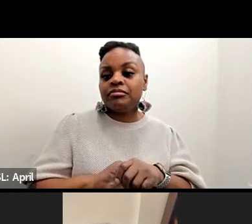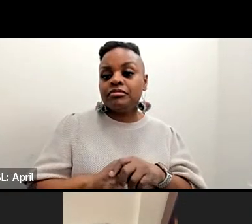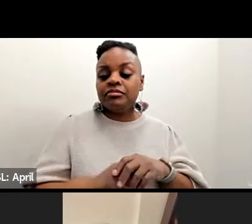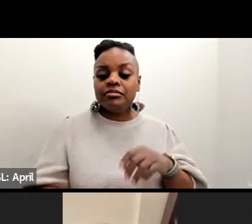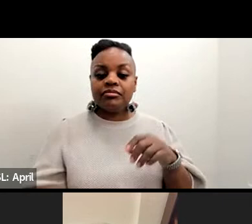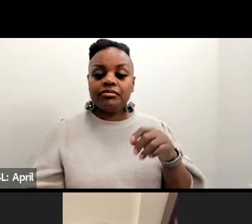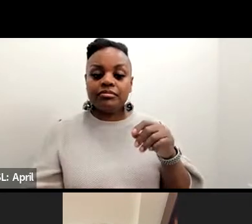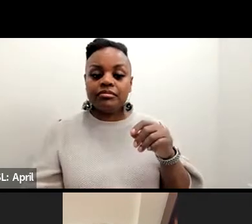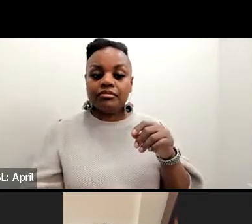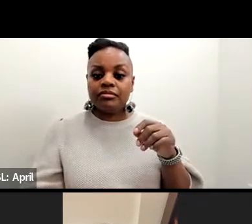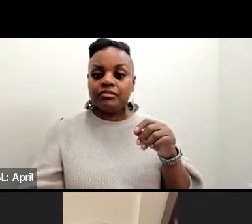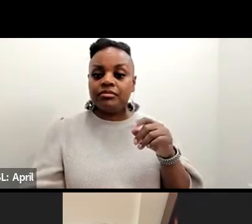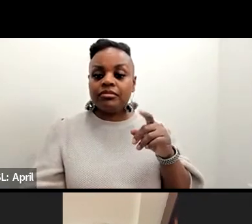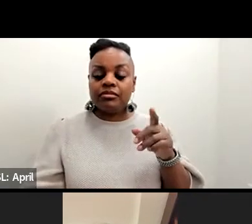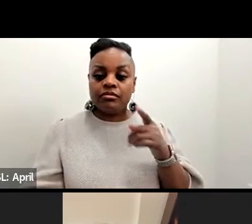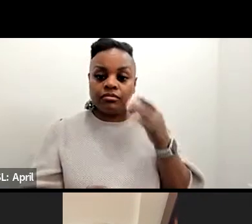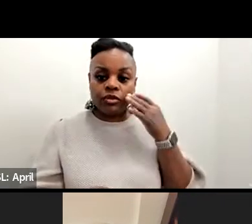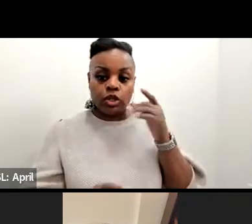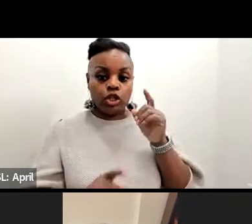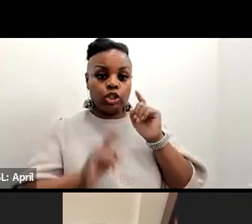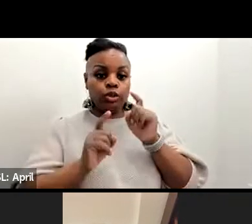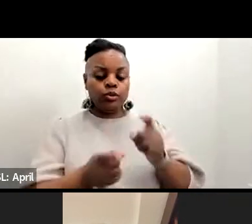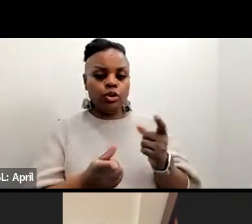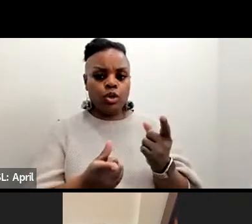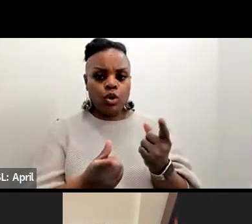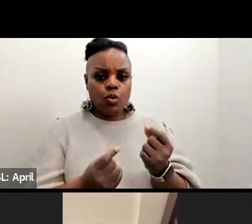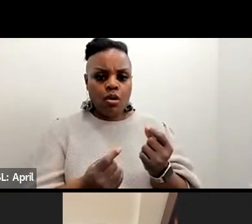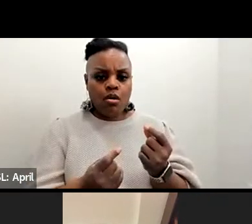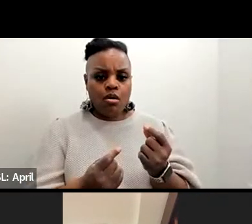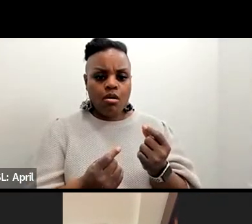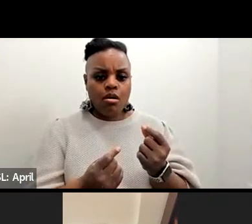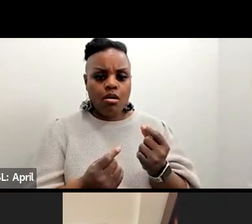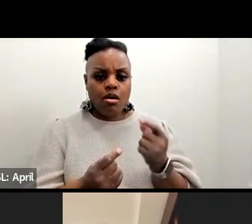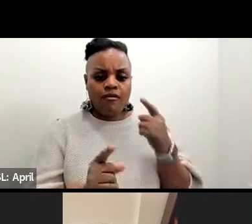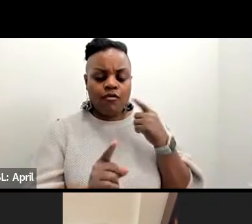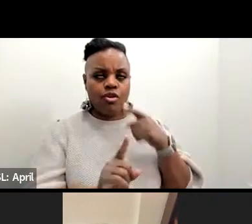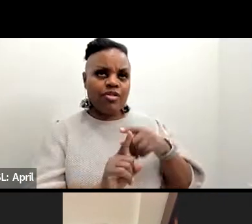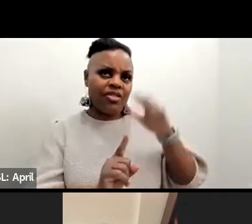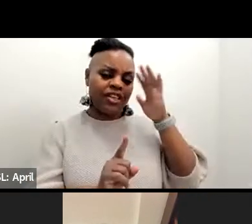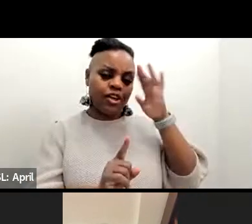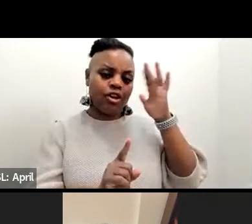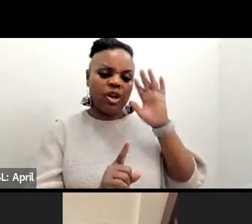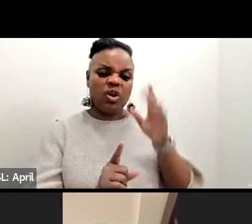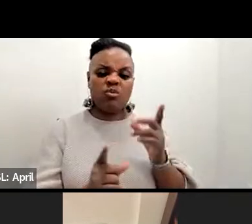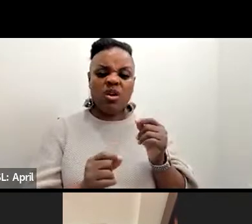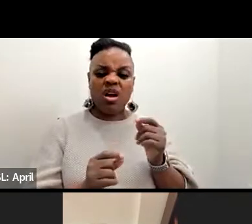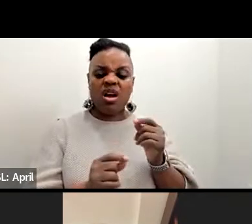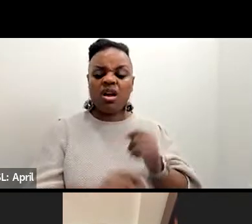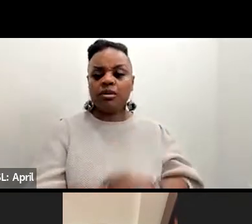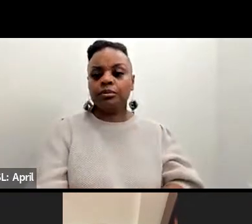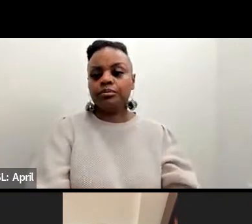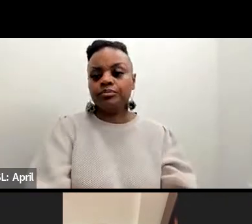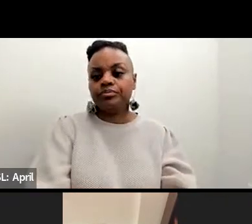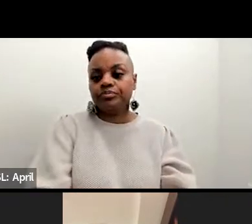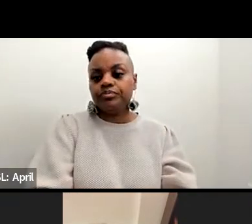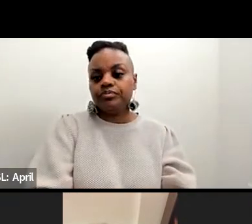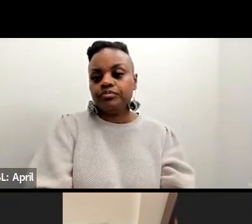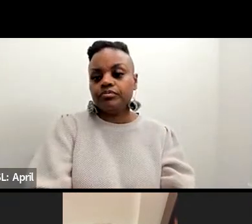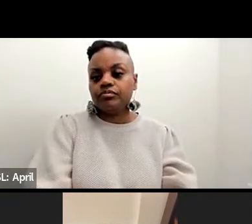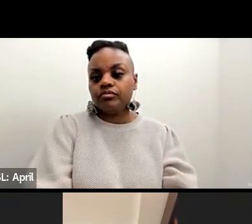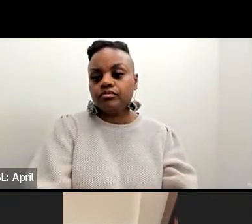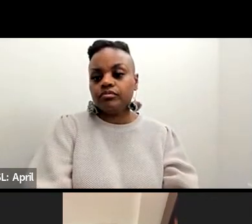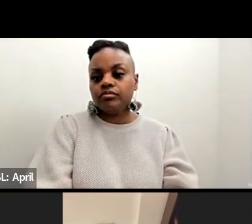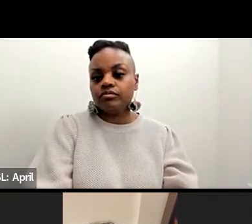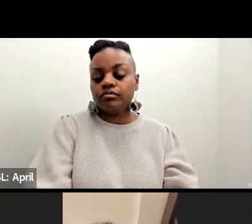about Islamists more generally. So, you know, I think Amr and Ayyash and Noha have all kind of alluded